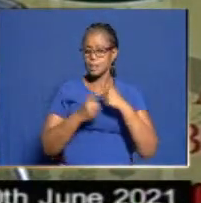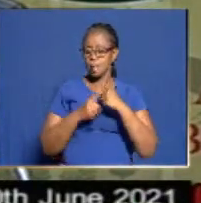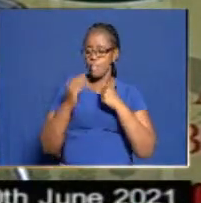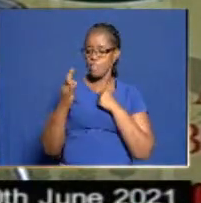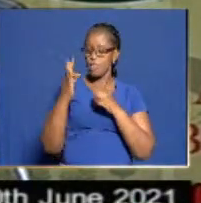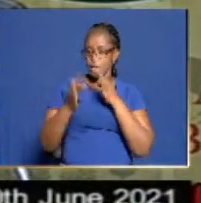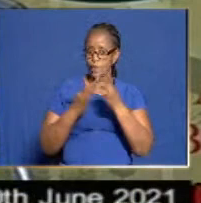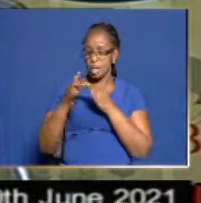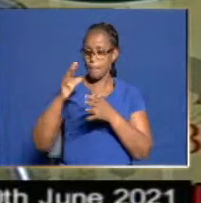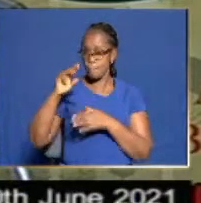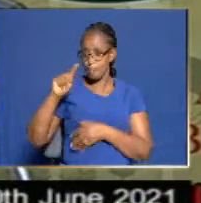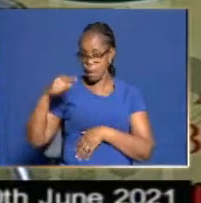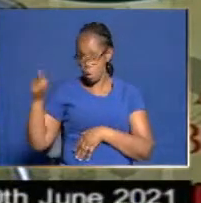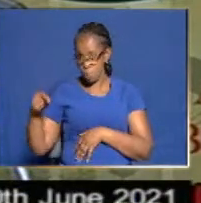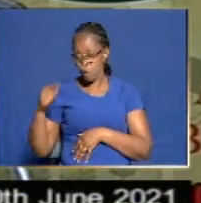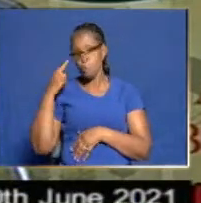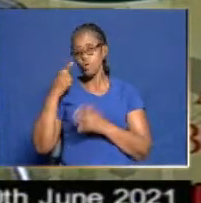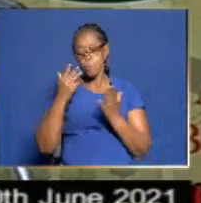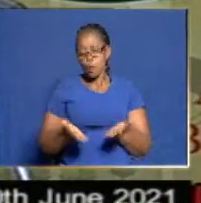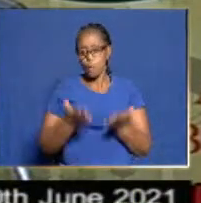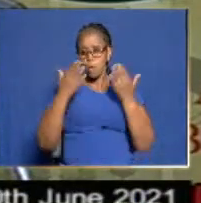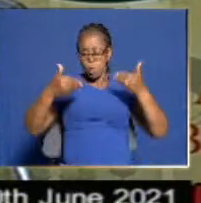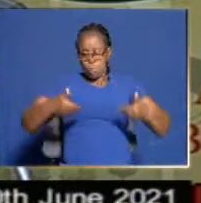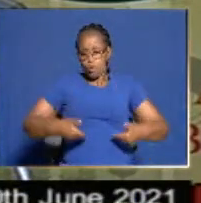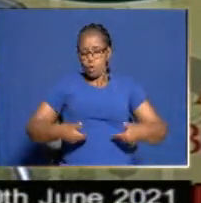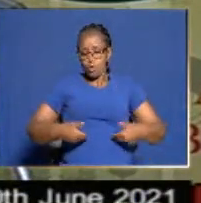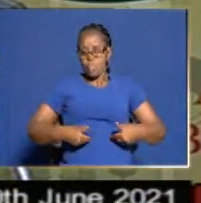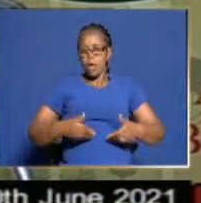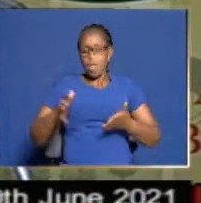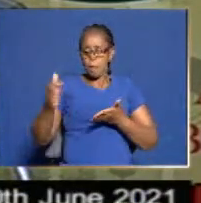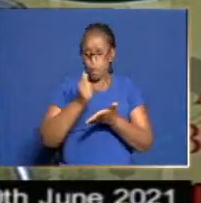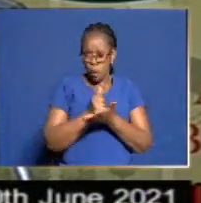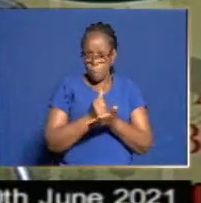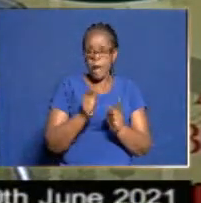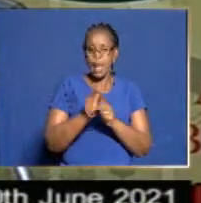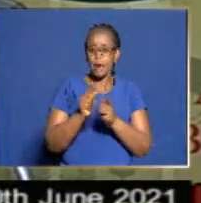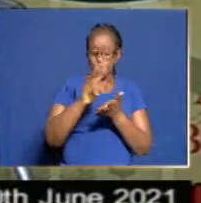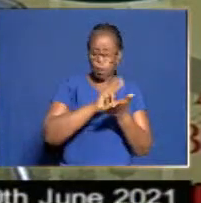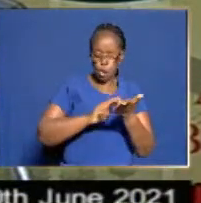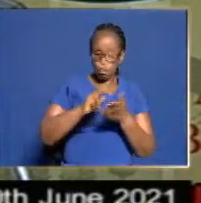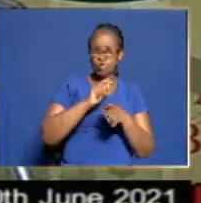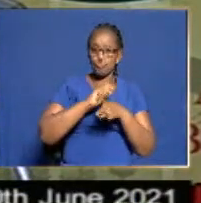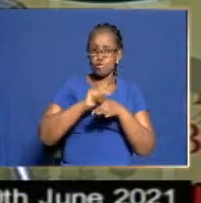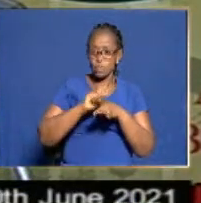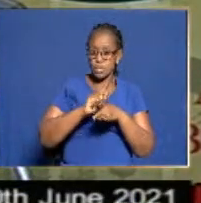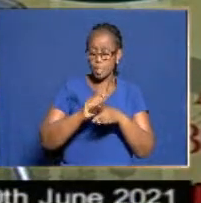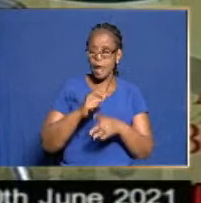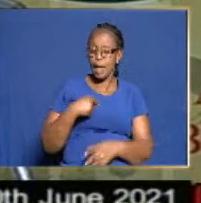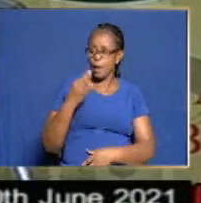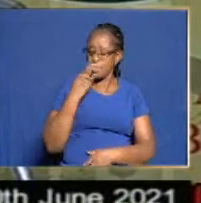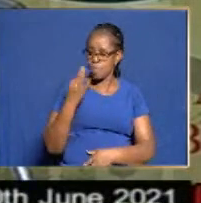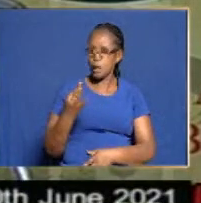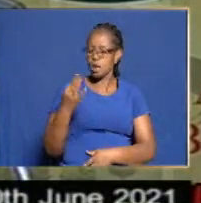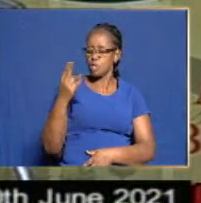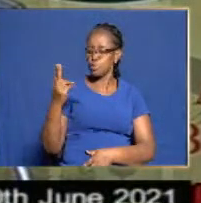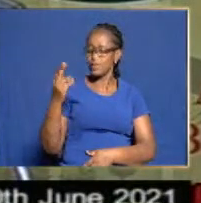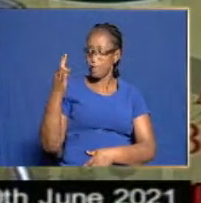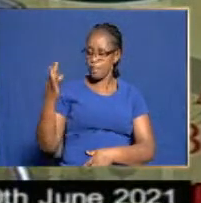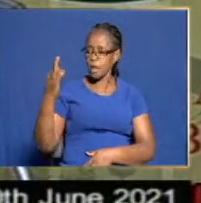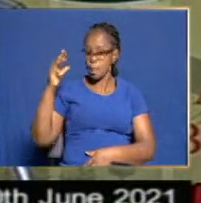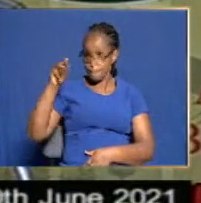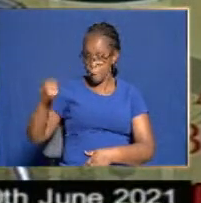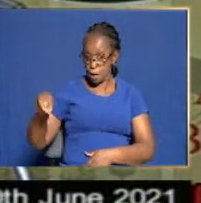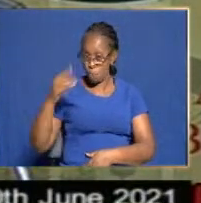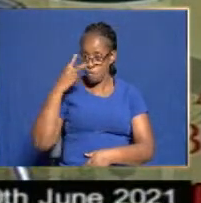633 million for promotion of youth employment and vocational training, and KSH 323 million